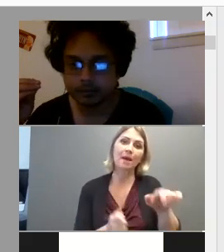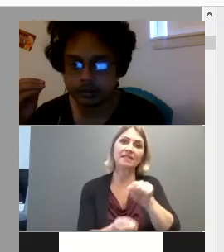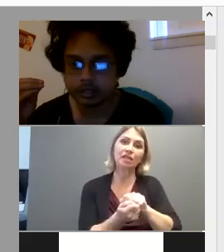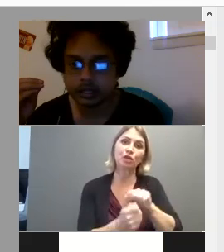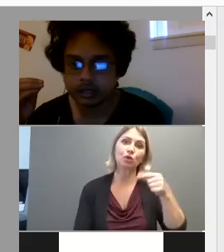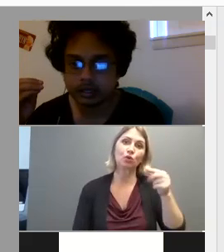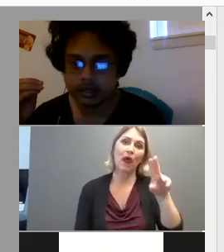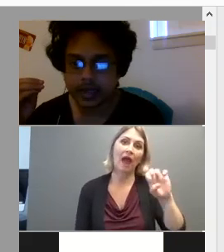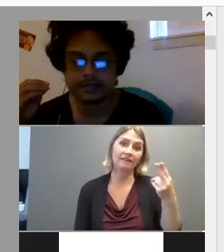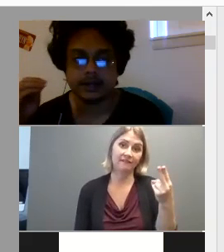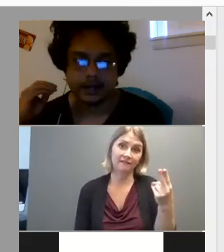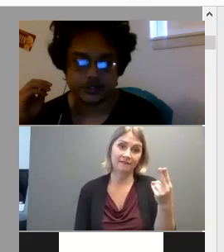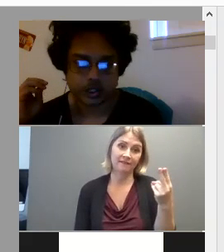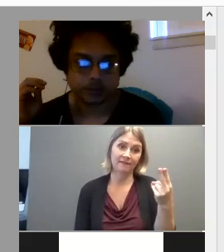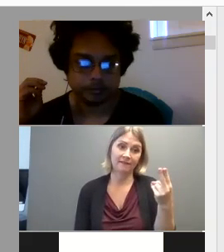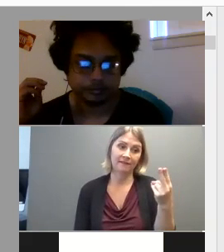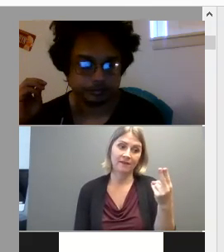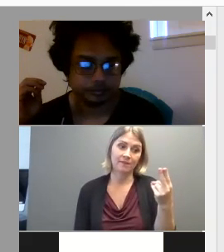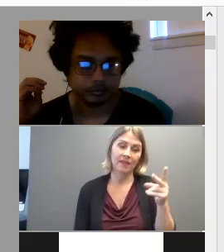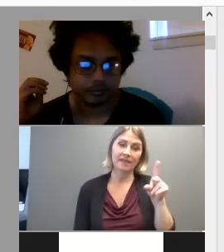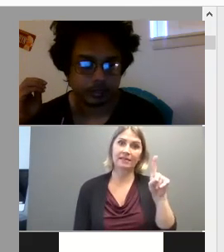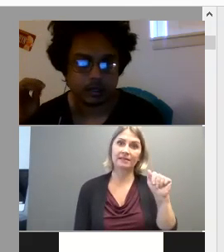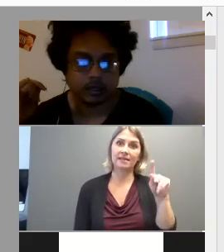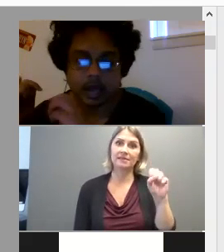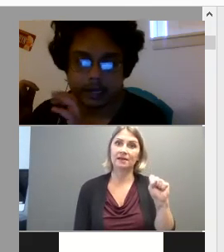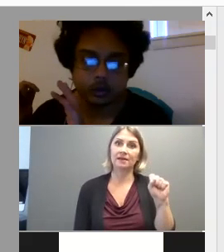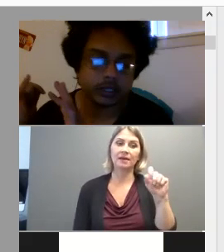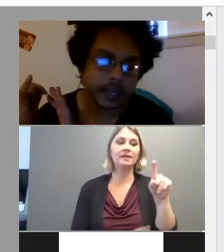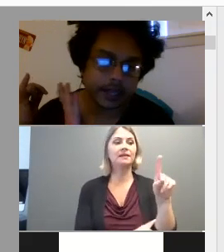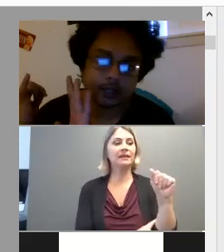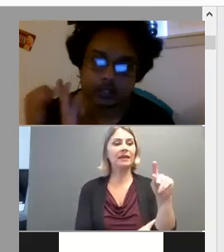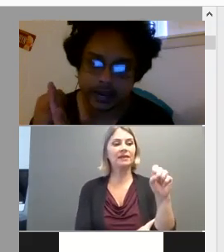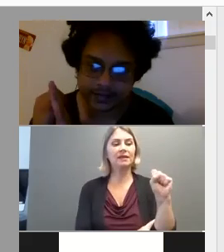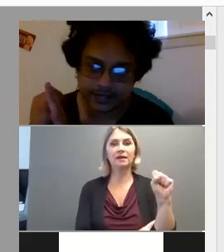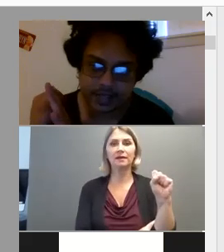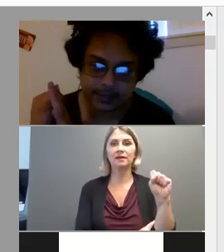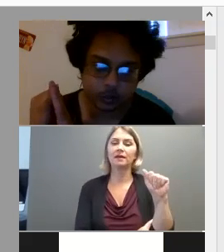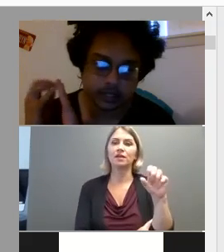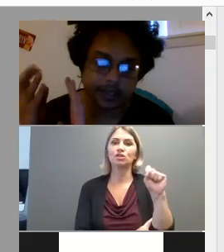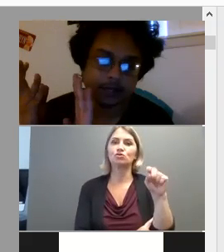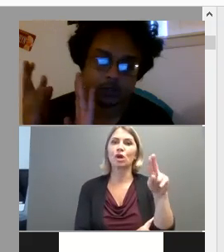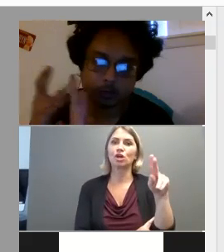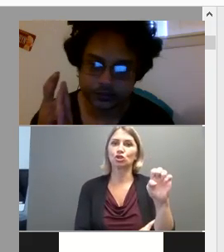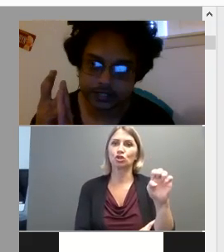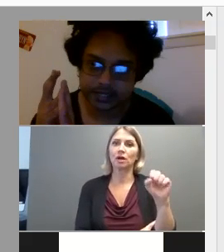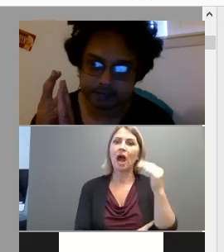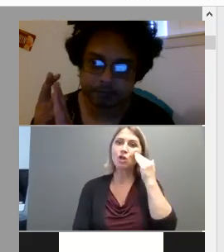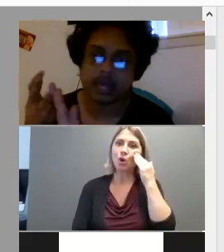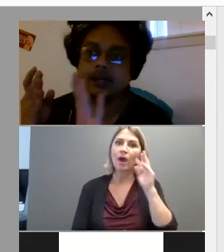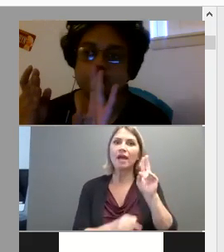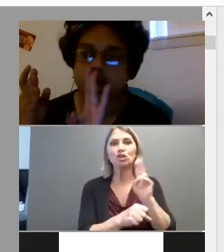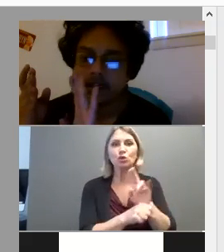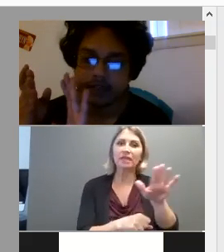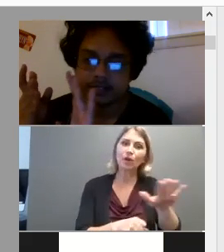graph as a data structure? I know that I can use arrays. I know that I can use